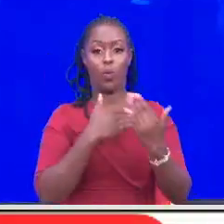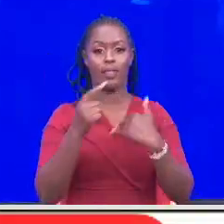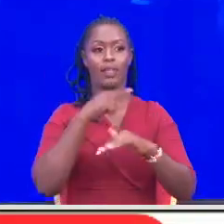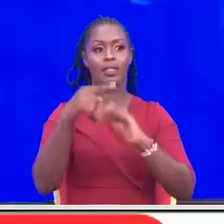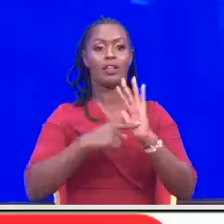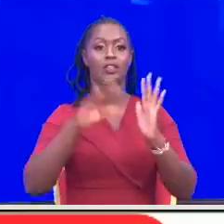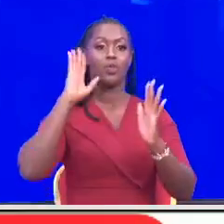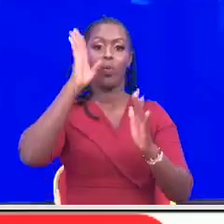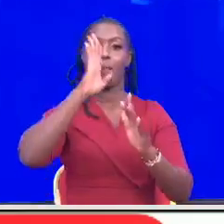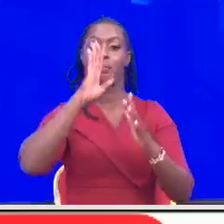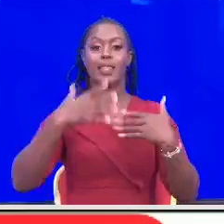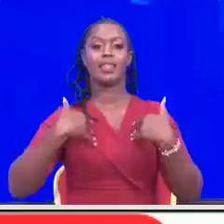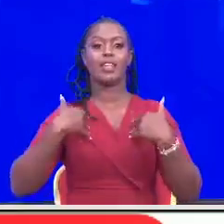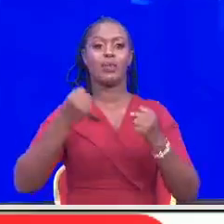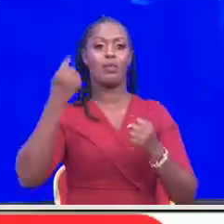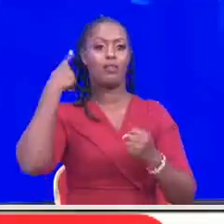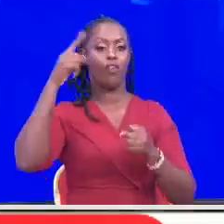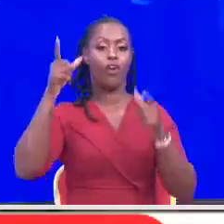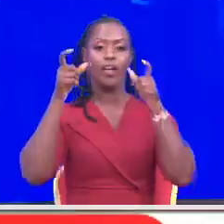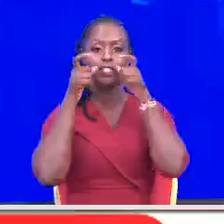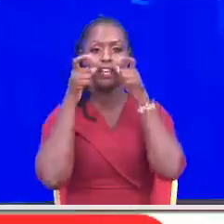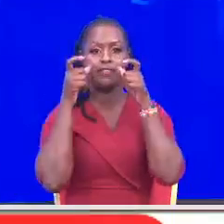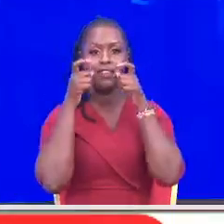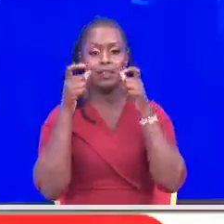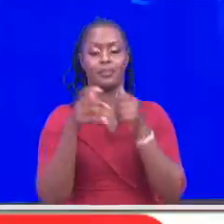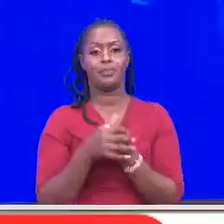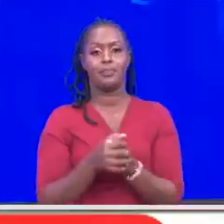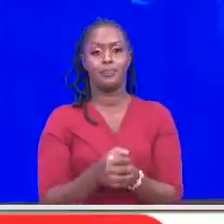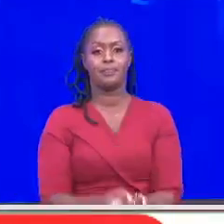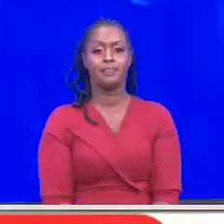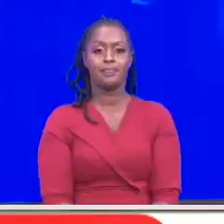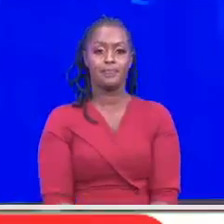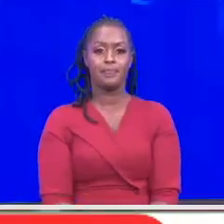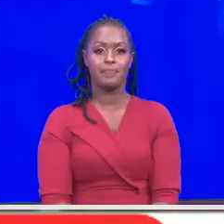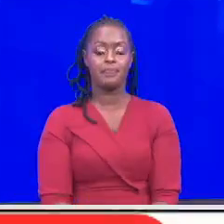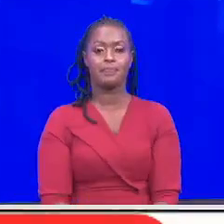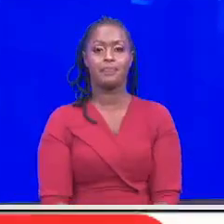to be the cure for HIV. Elizabeth Atieno, TV 47.